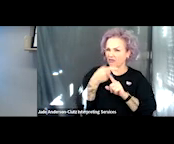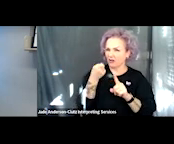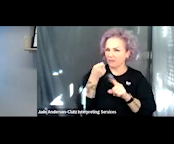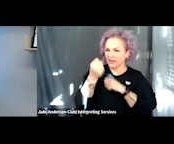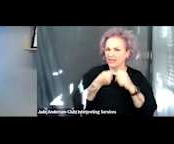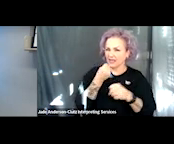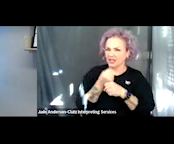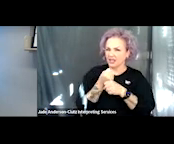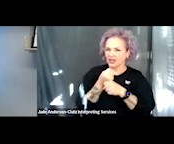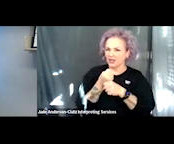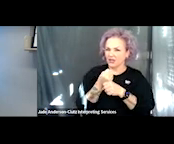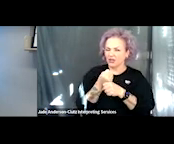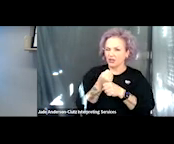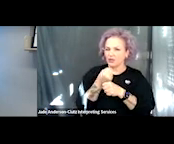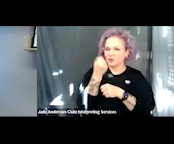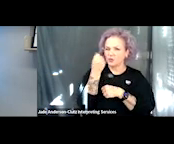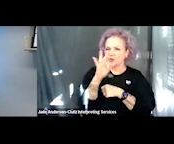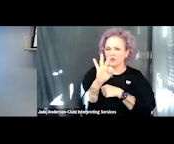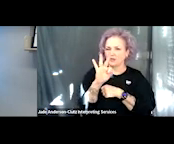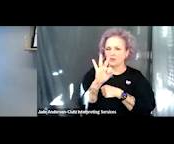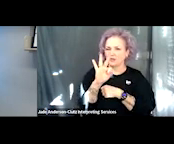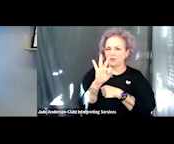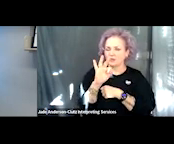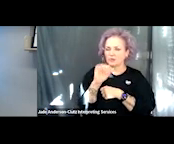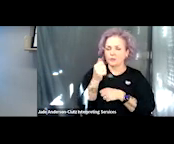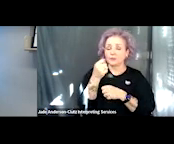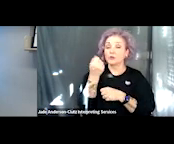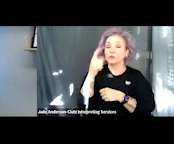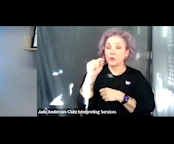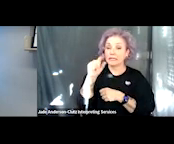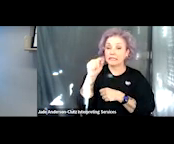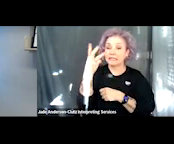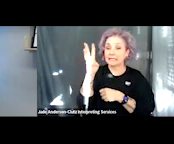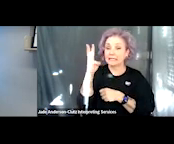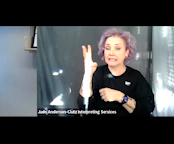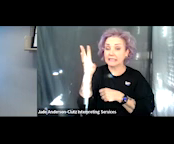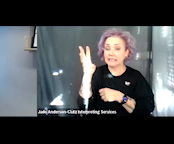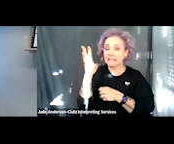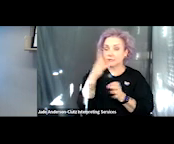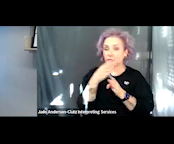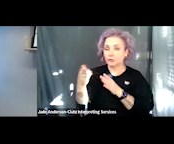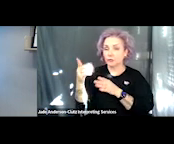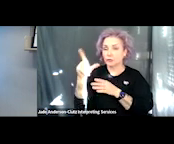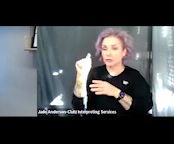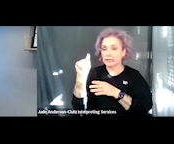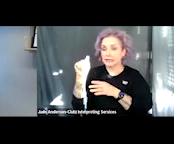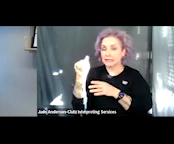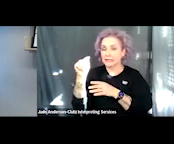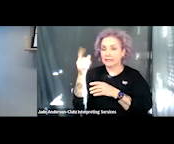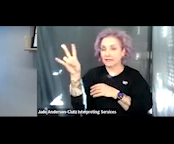to 2017, where this was actually associated with a pretty high